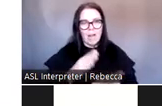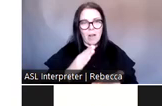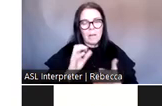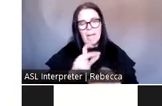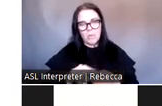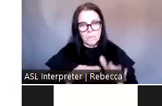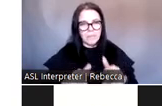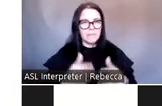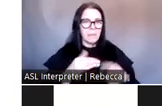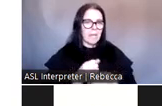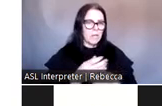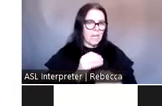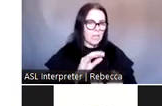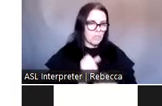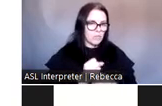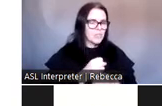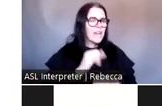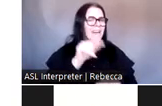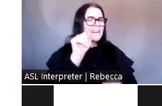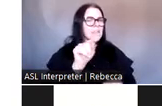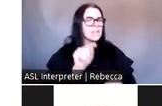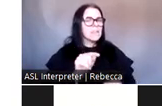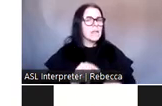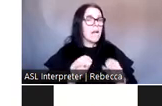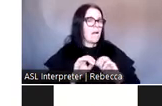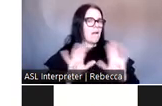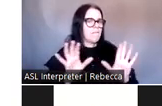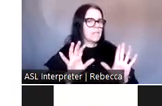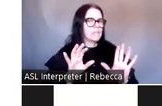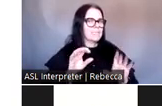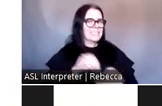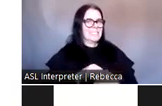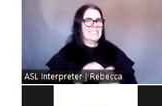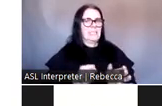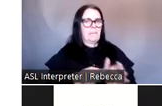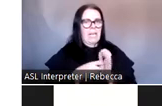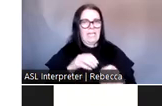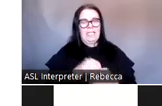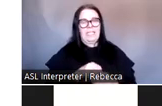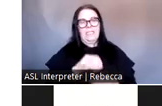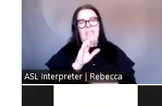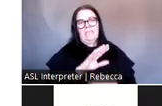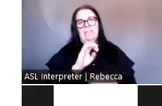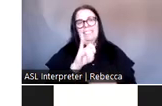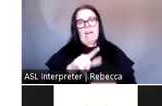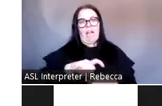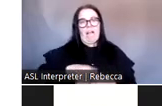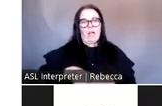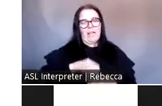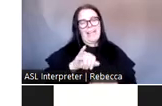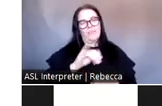manufacturing and production. So again, these are ones obviously that would be in demand in Centennial's area, which happens to be the east end of